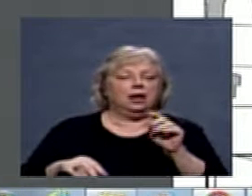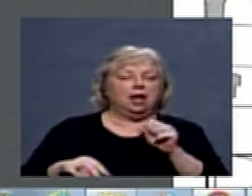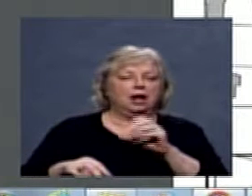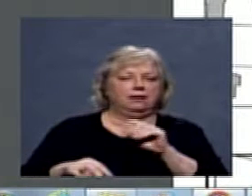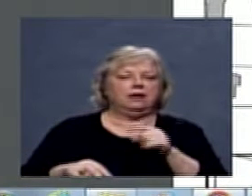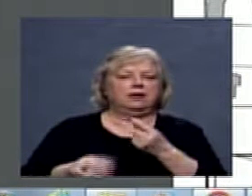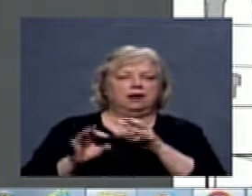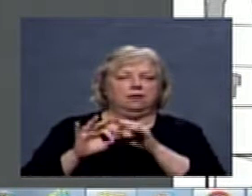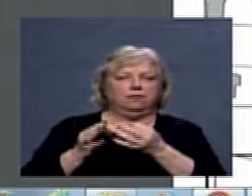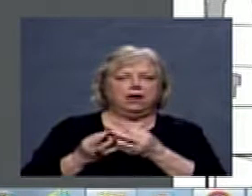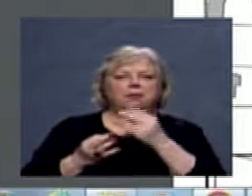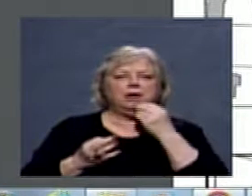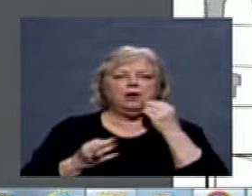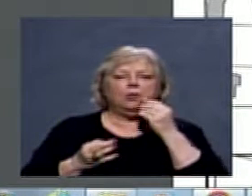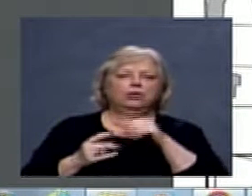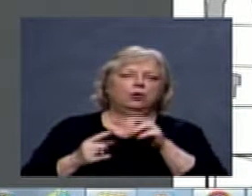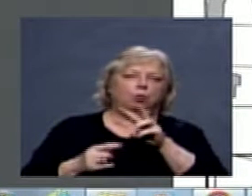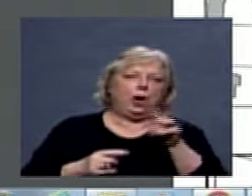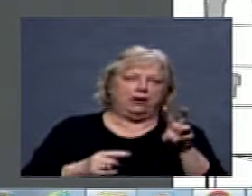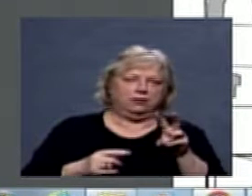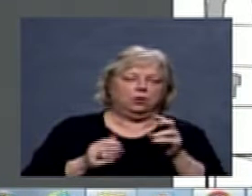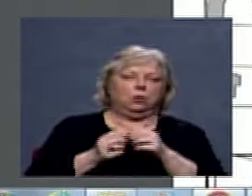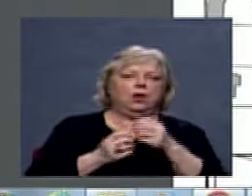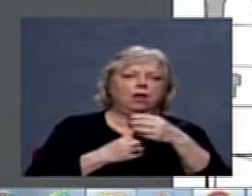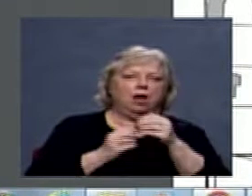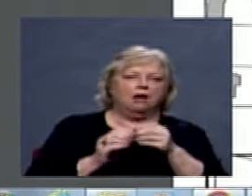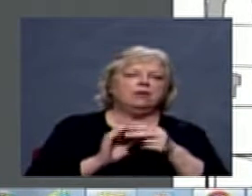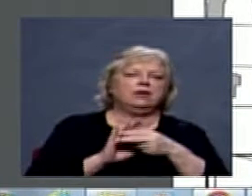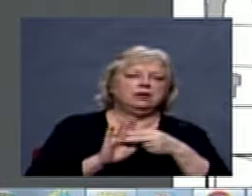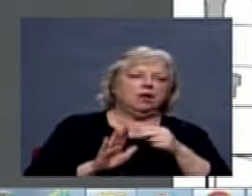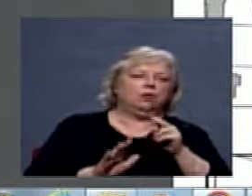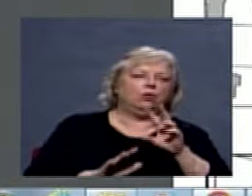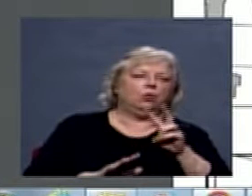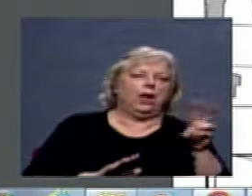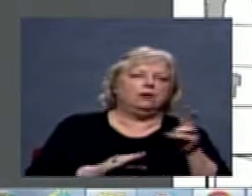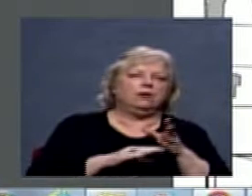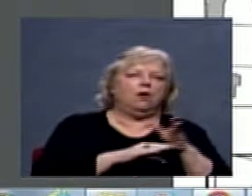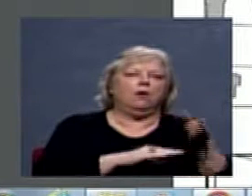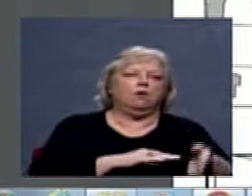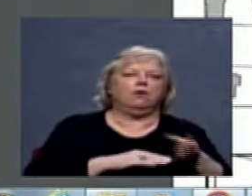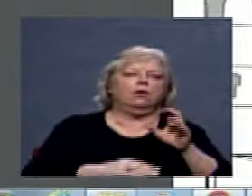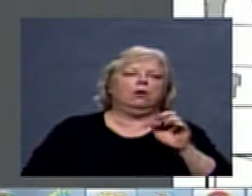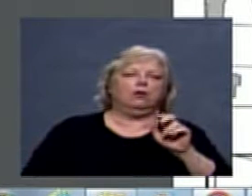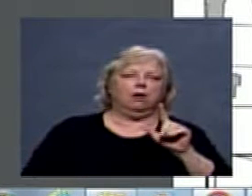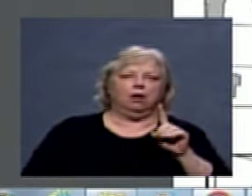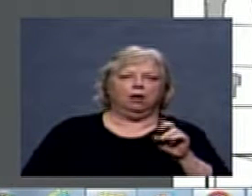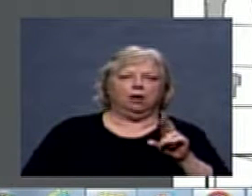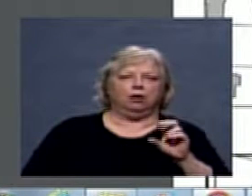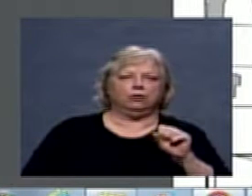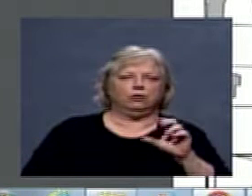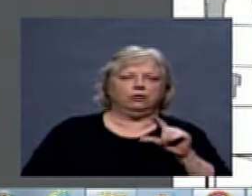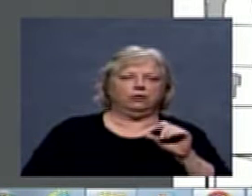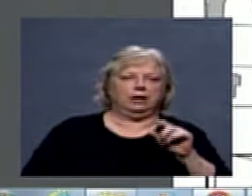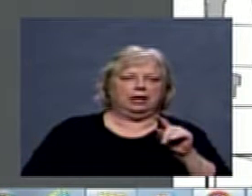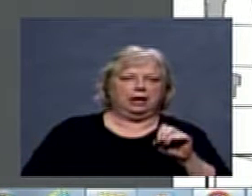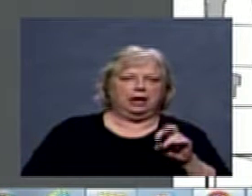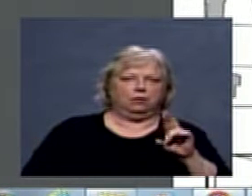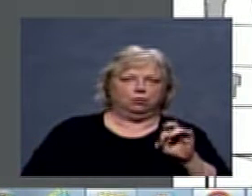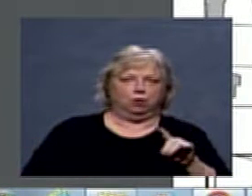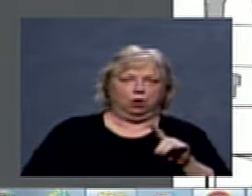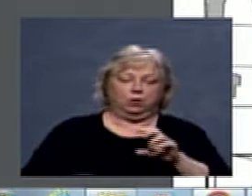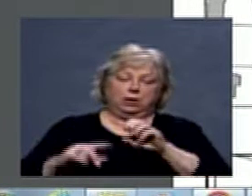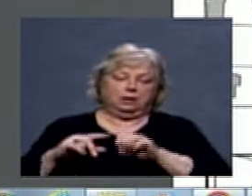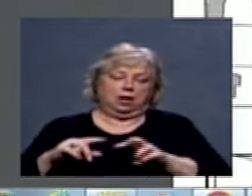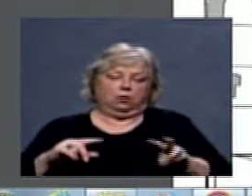located to the west, with office zone property further west across Aldersgate Road, and Camp Aldersgate is located to the